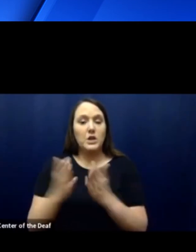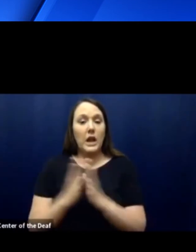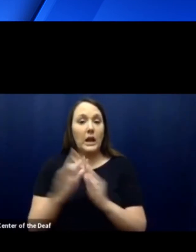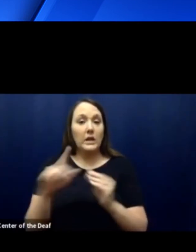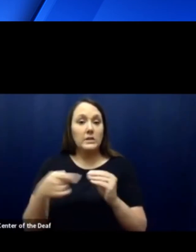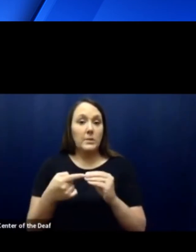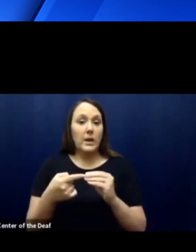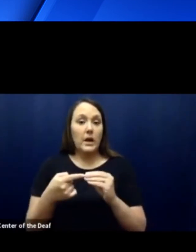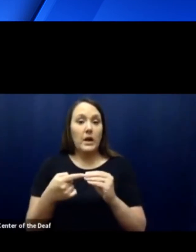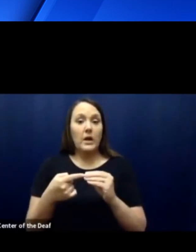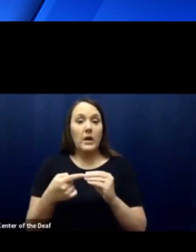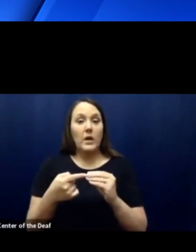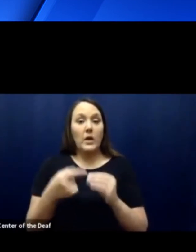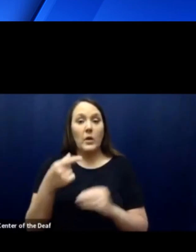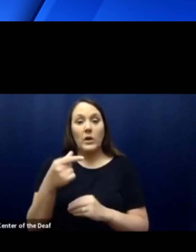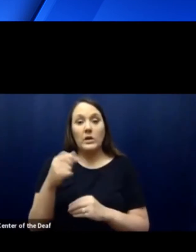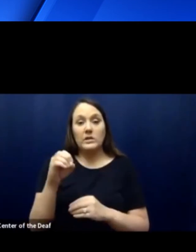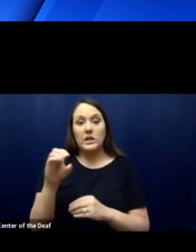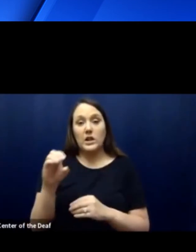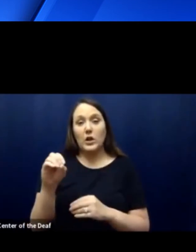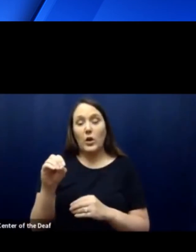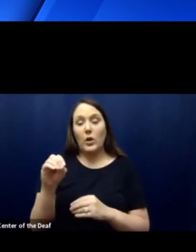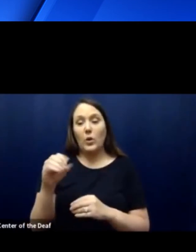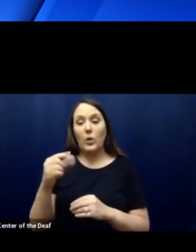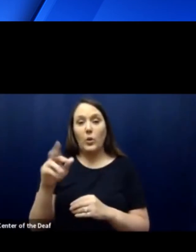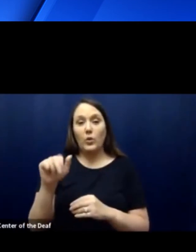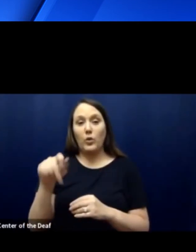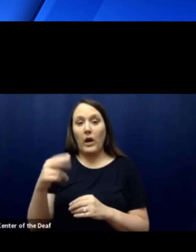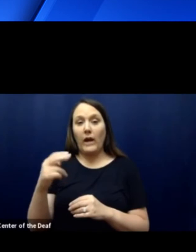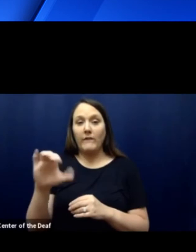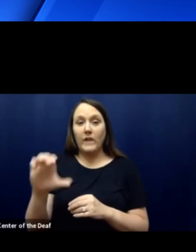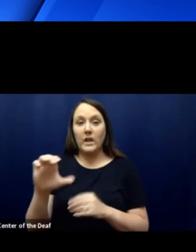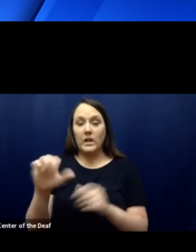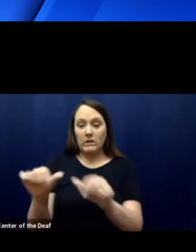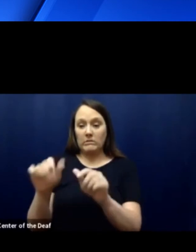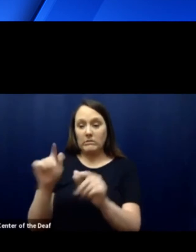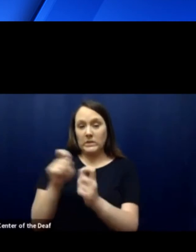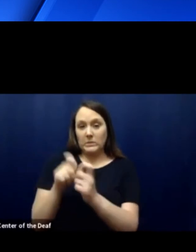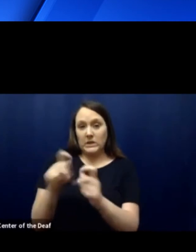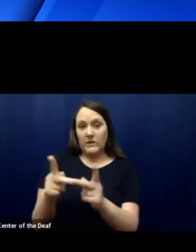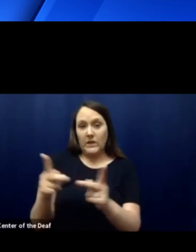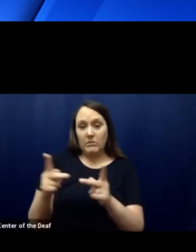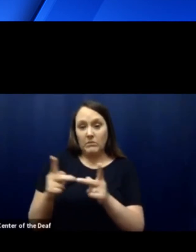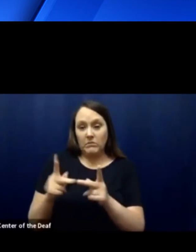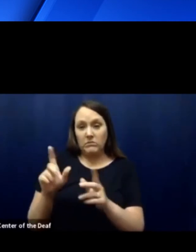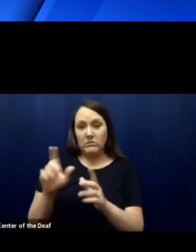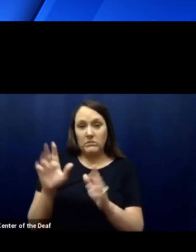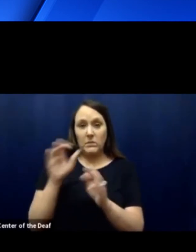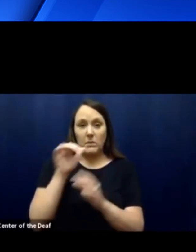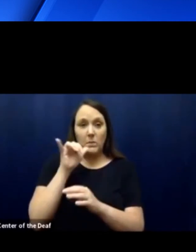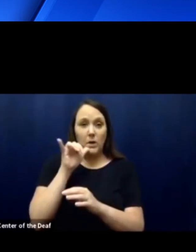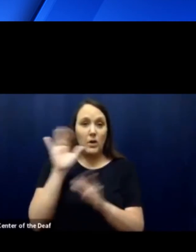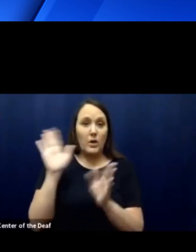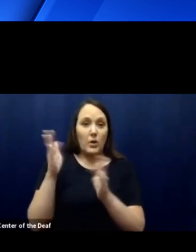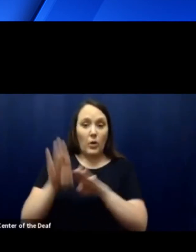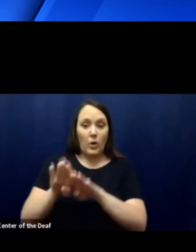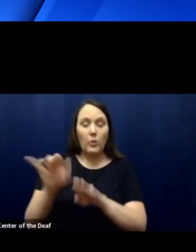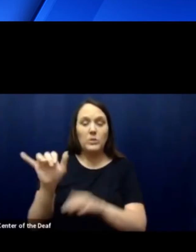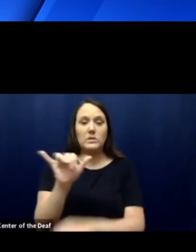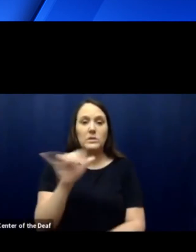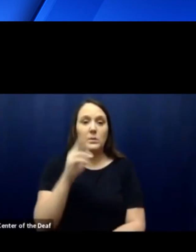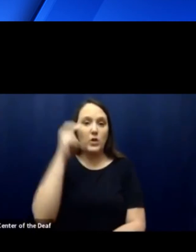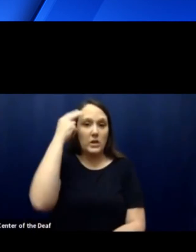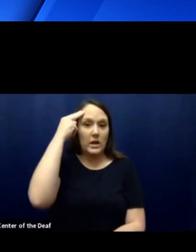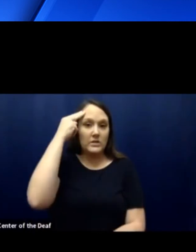considering doing a geographic closure of bars and restaurants, similar to something that Nashville had done.